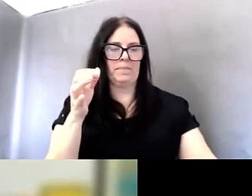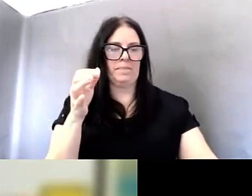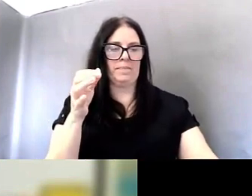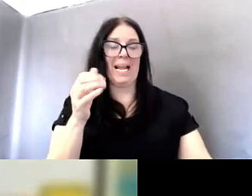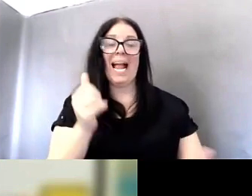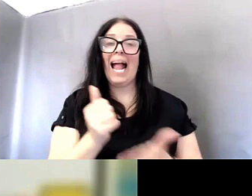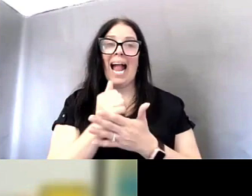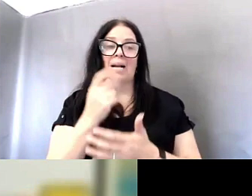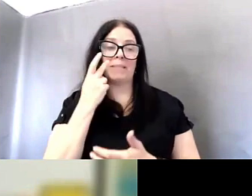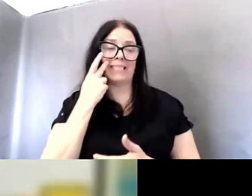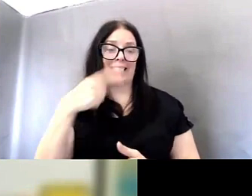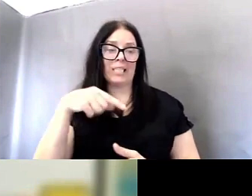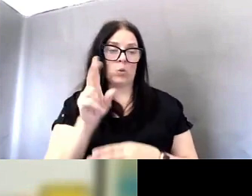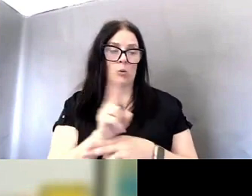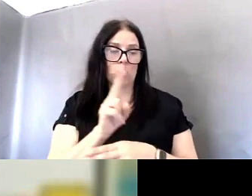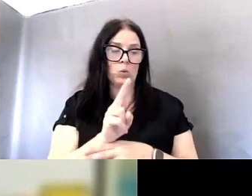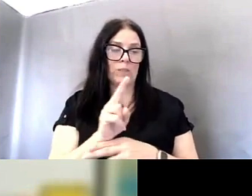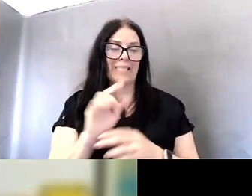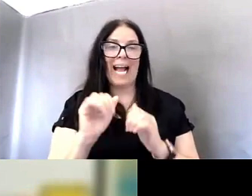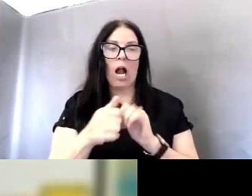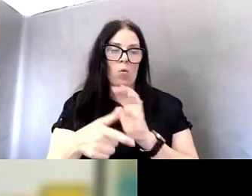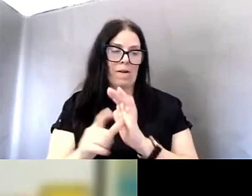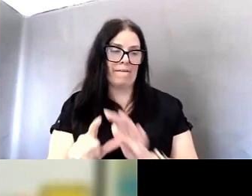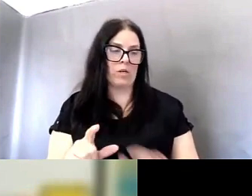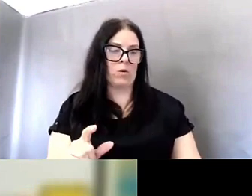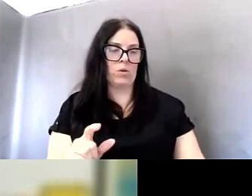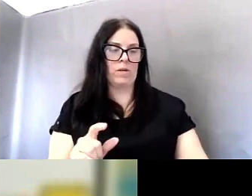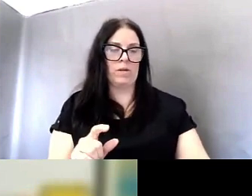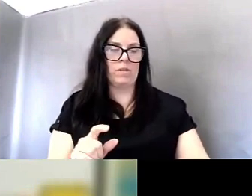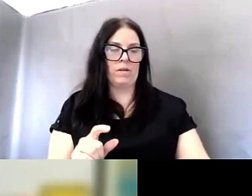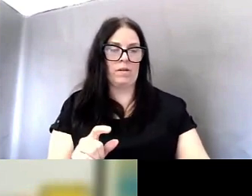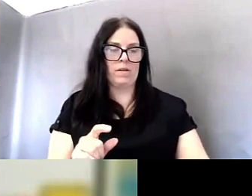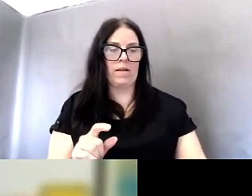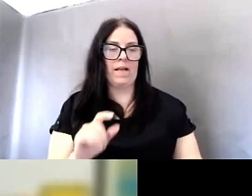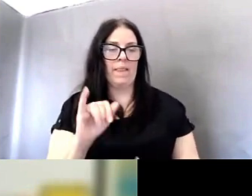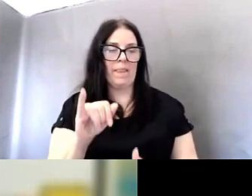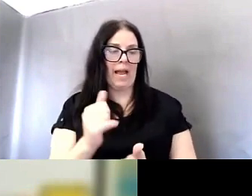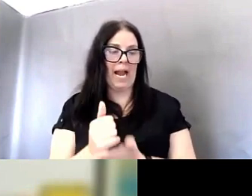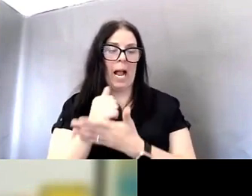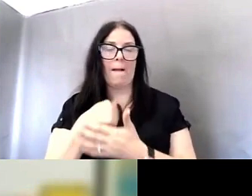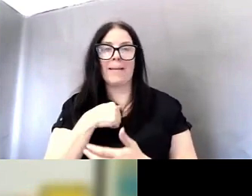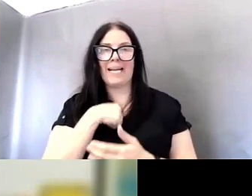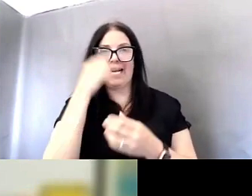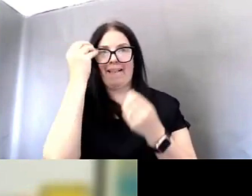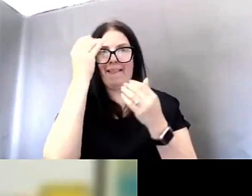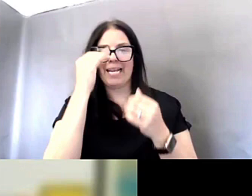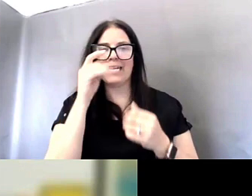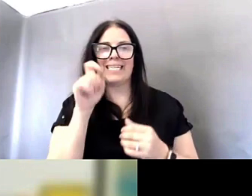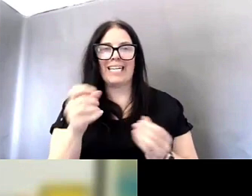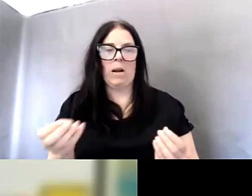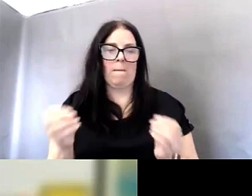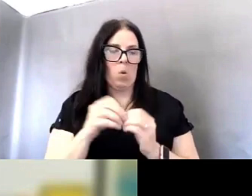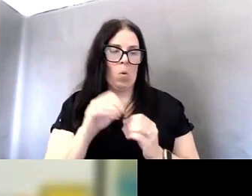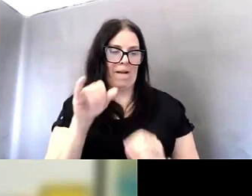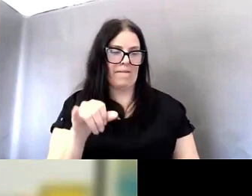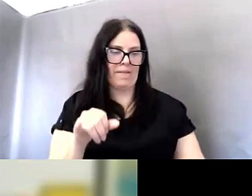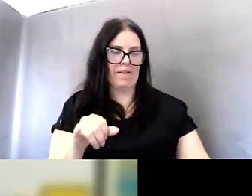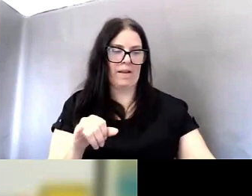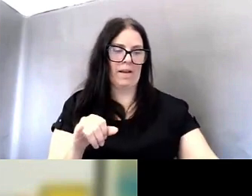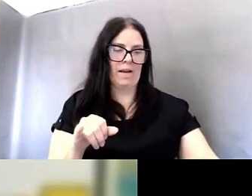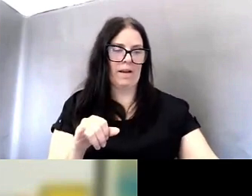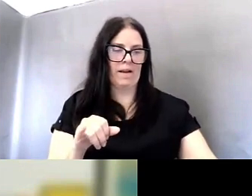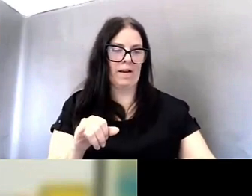use it and do a review, which makes me think this is something we need to do more of. So we